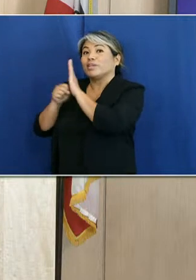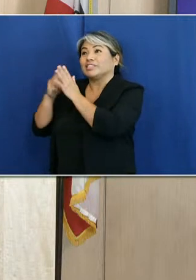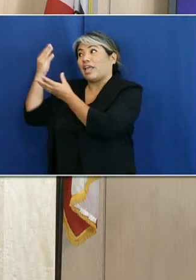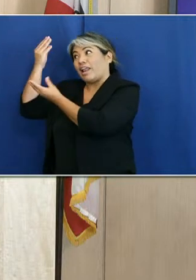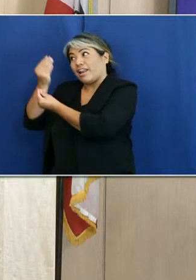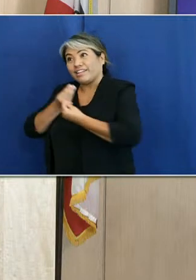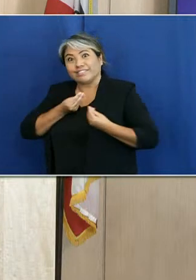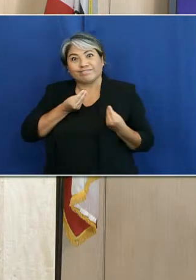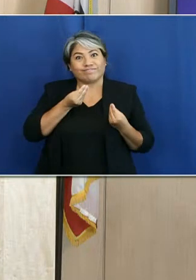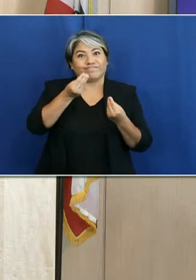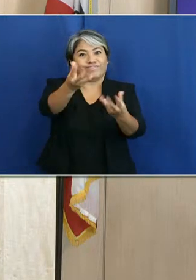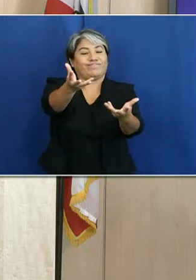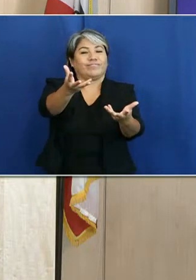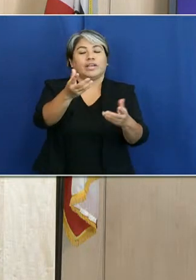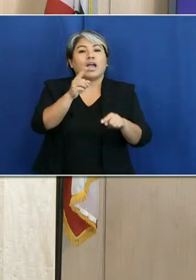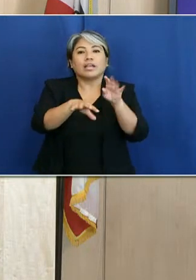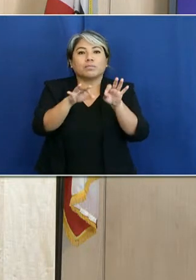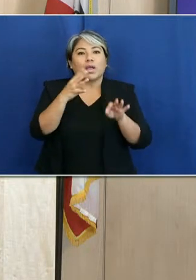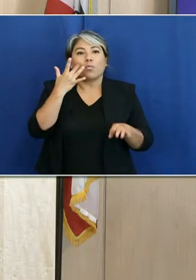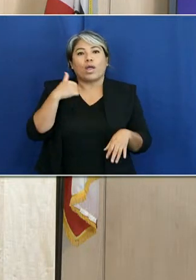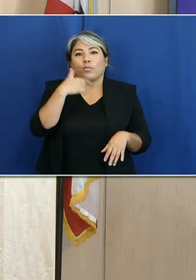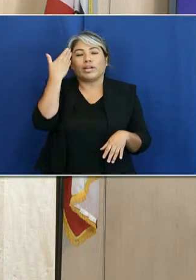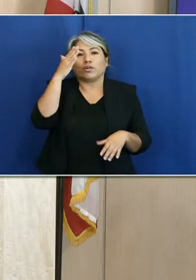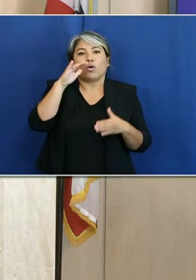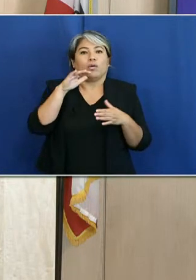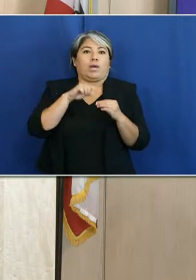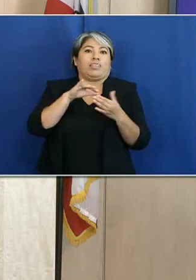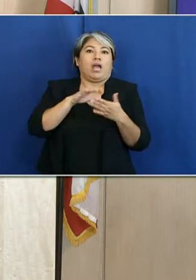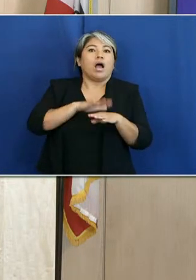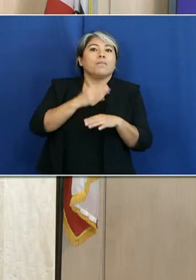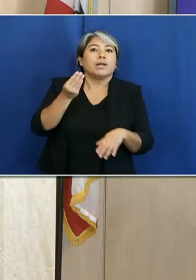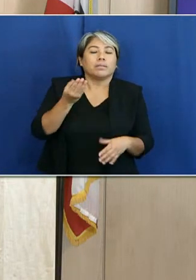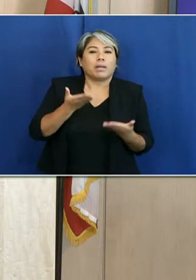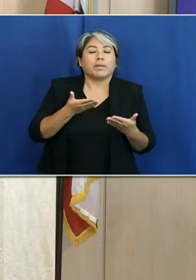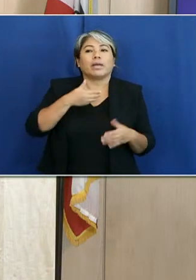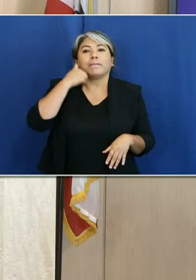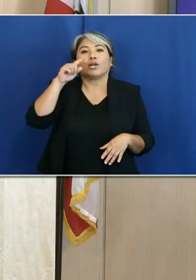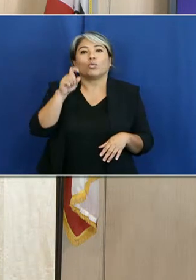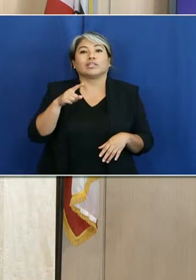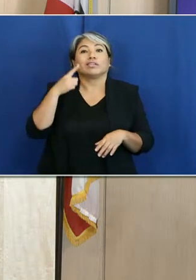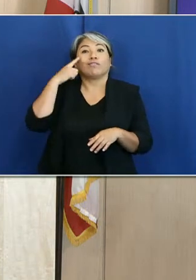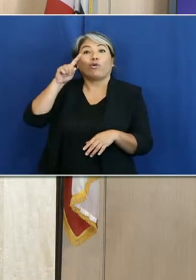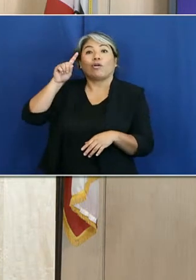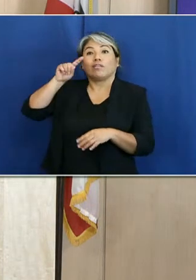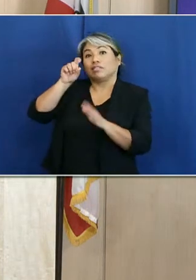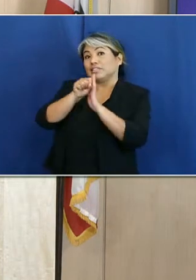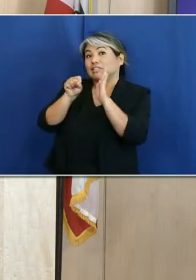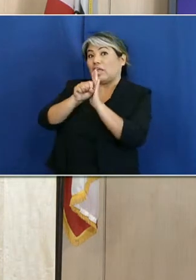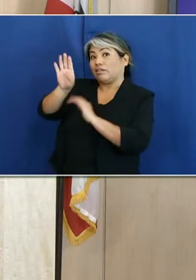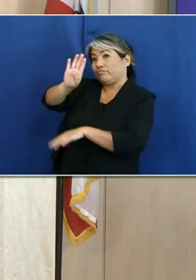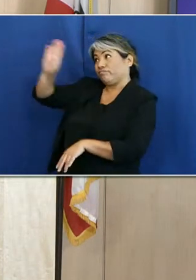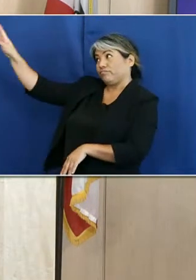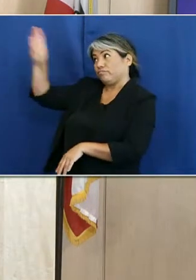can't explain why we didn't know on Monday. That might be a better question posed to the state.